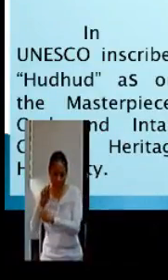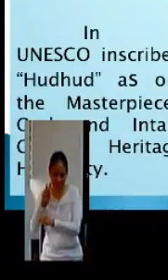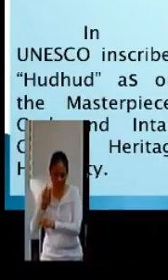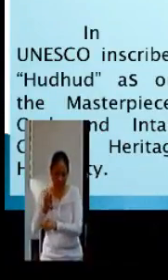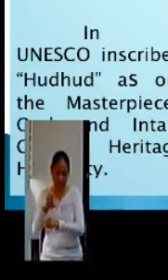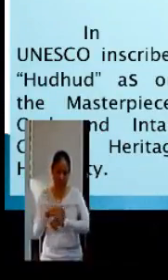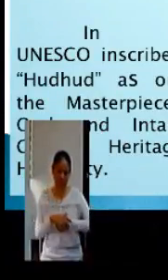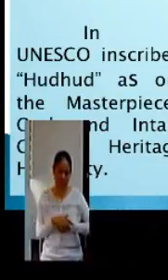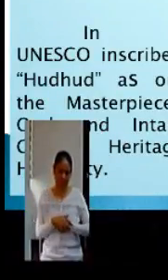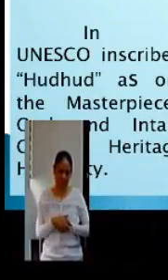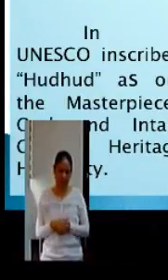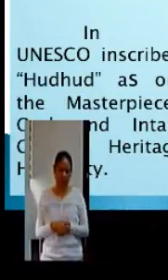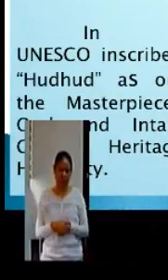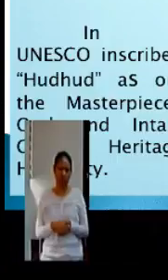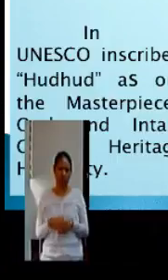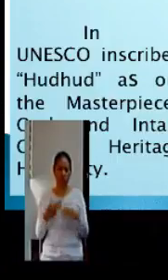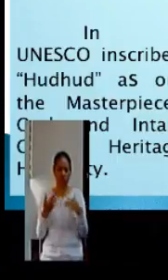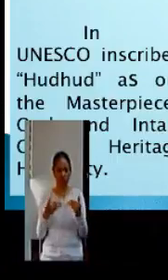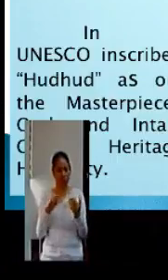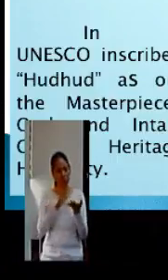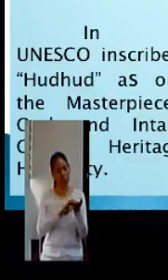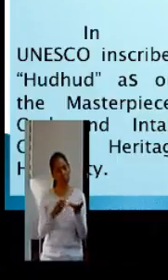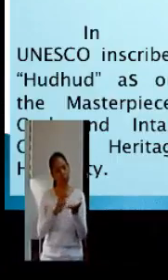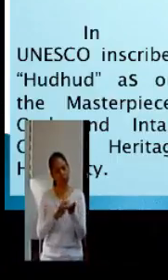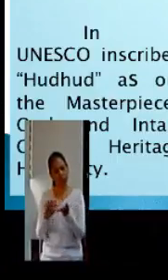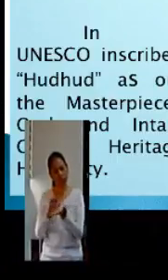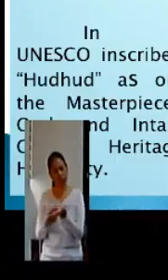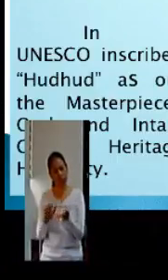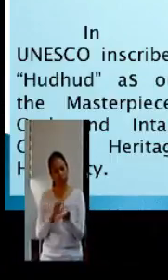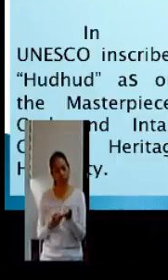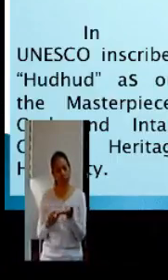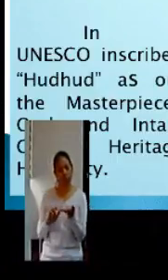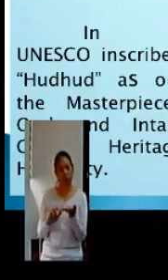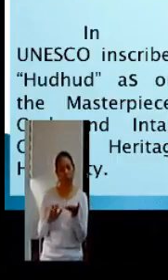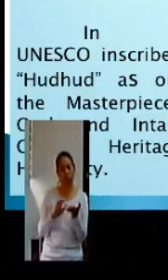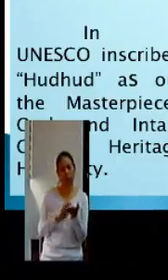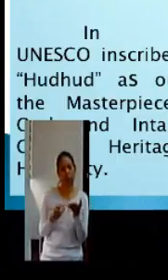are practicing every culture with important